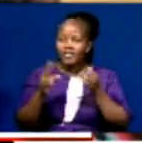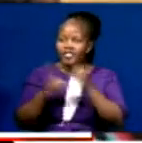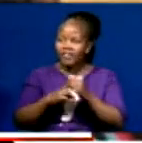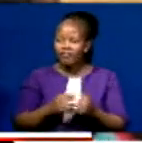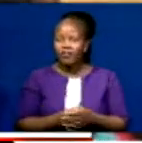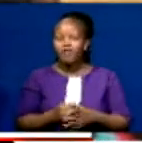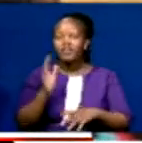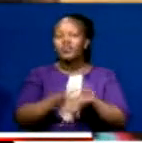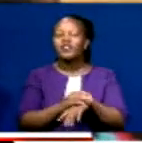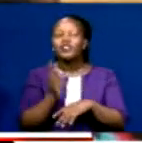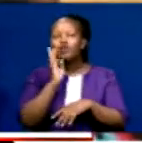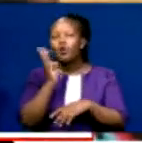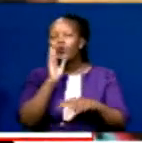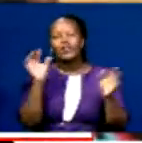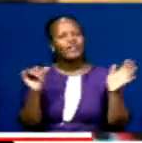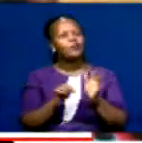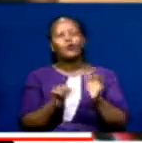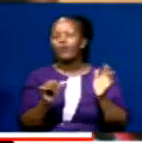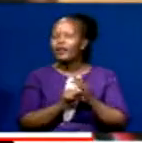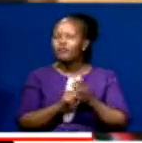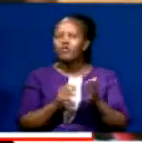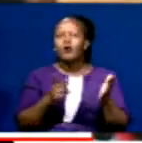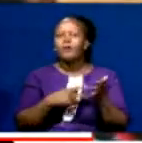ngumu. Vitu vyote vimepanda juu,